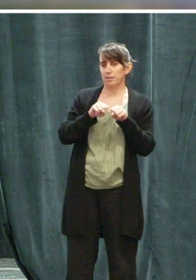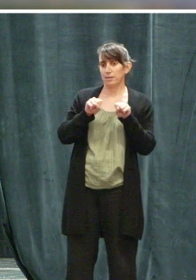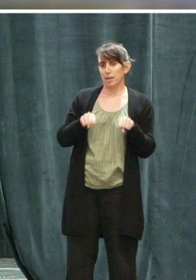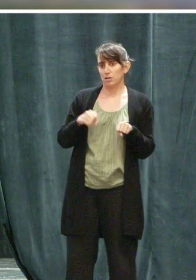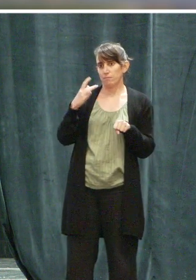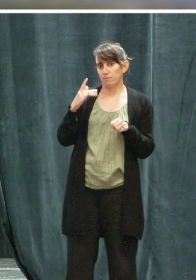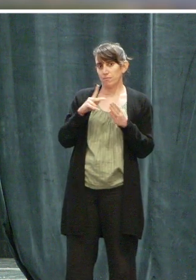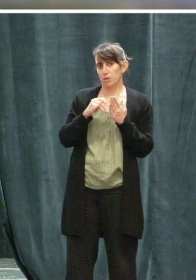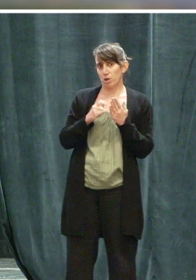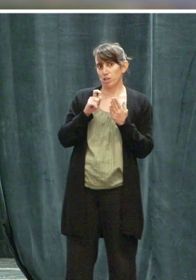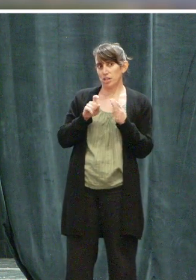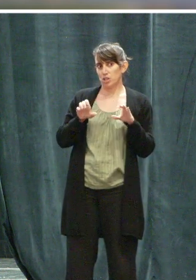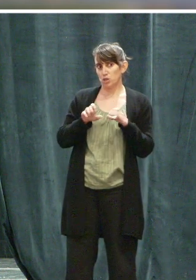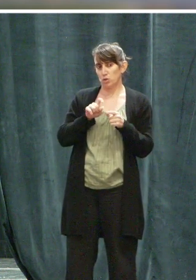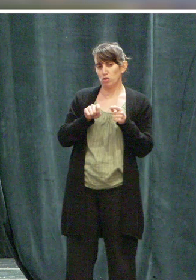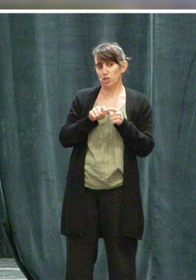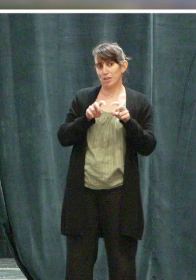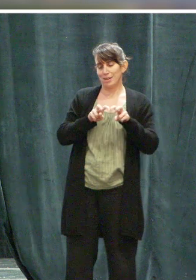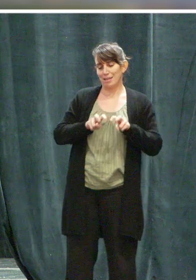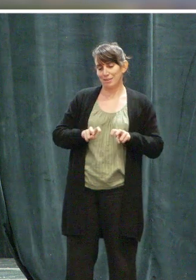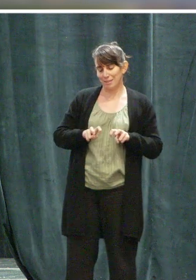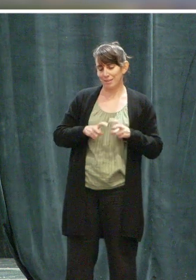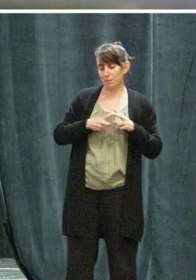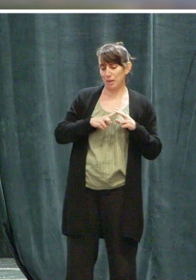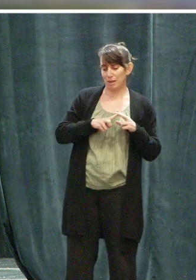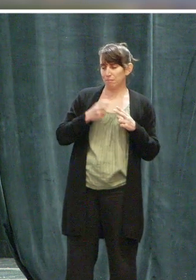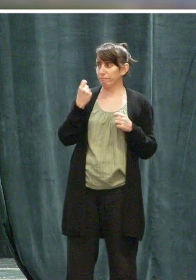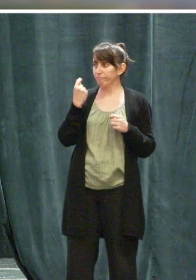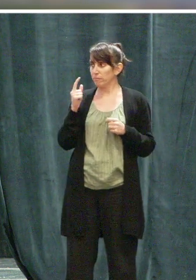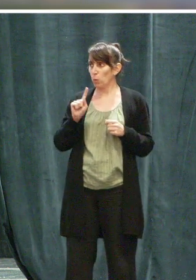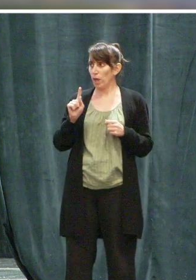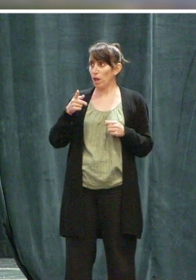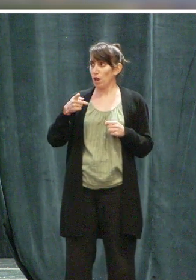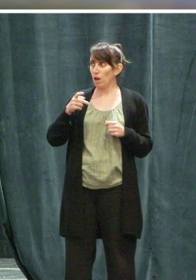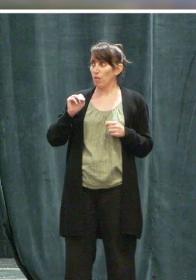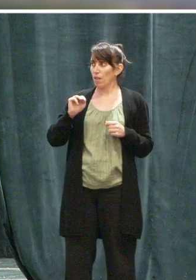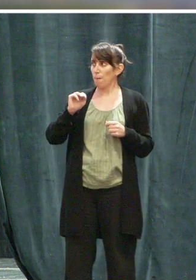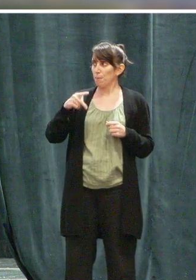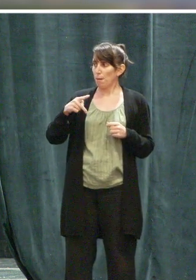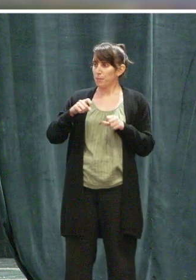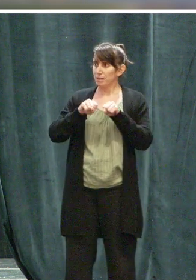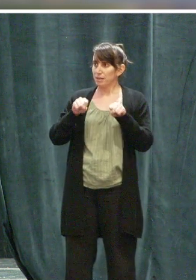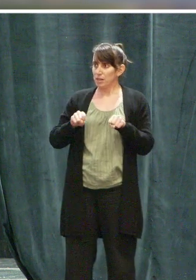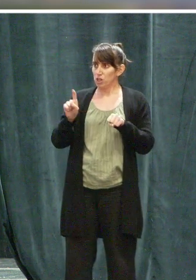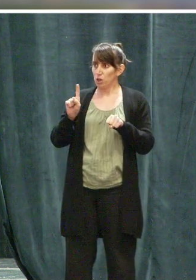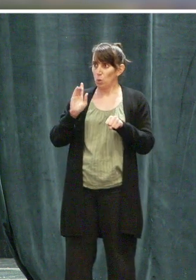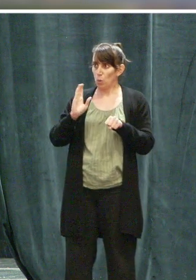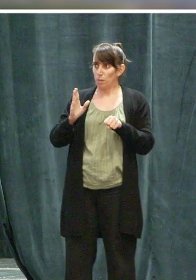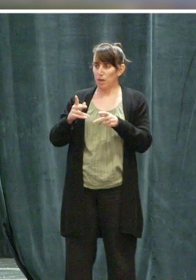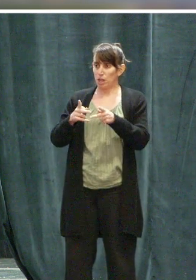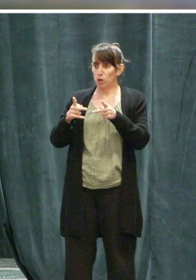certain analyses up front to understand where a pump station would be located and how large the pump station would need to